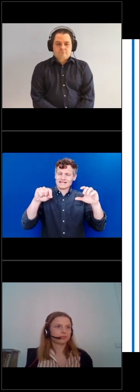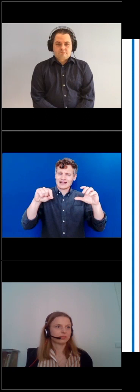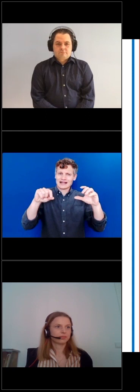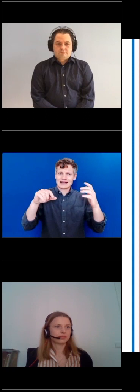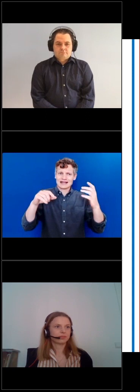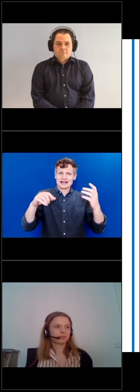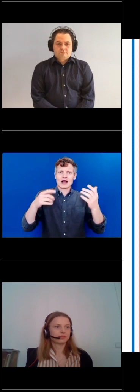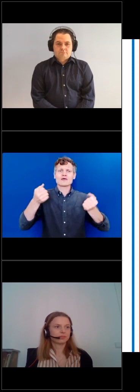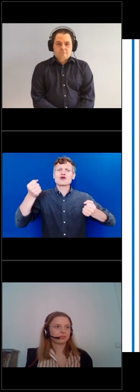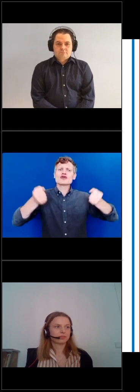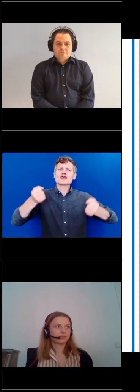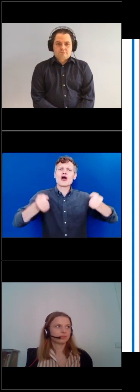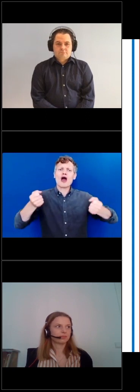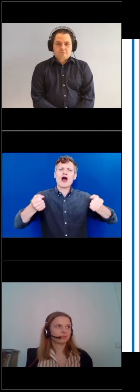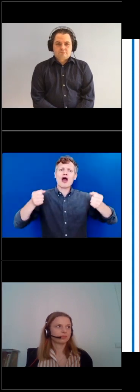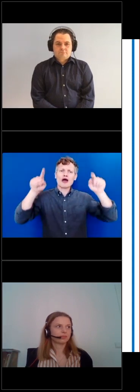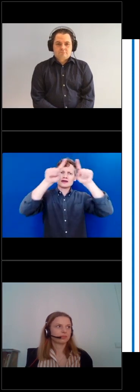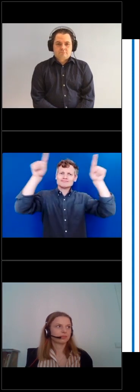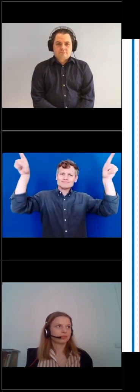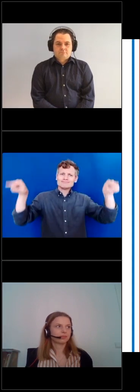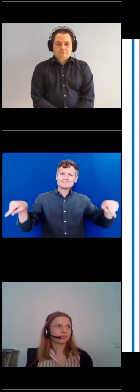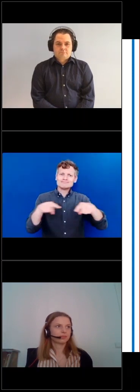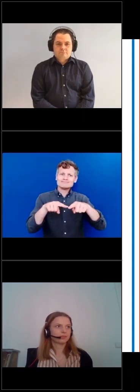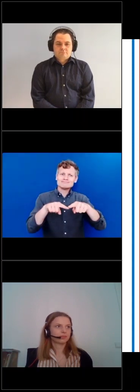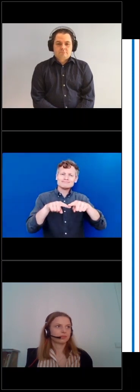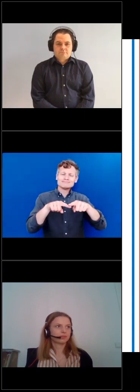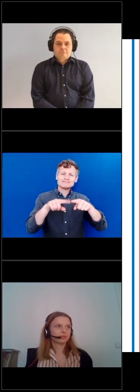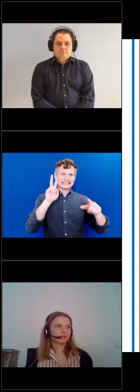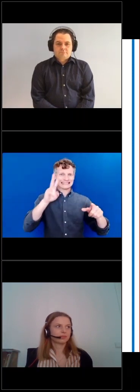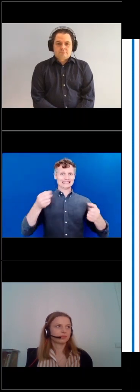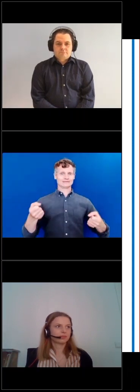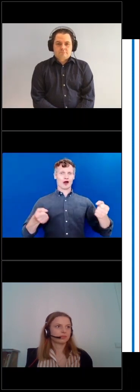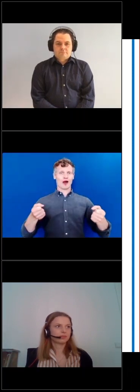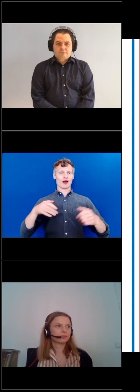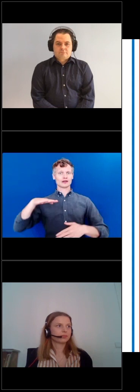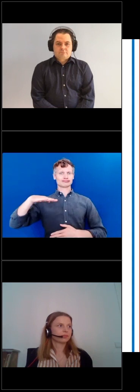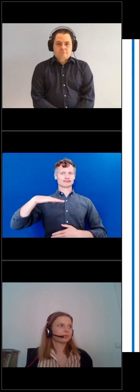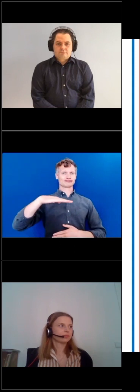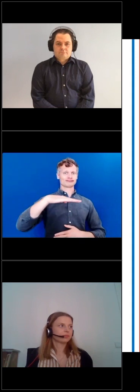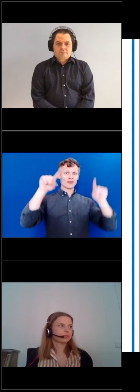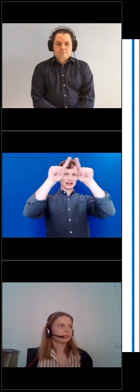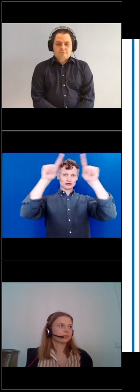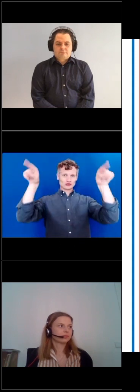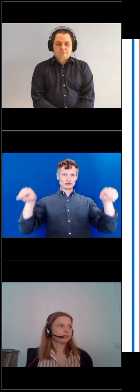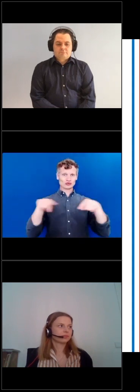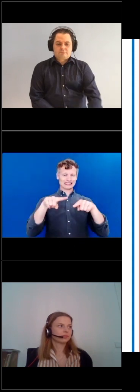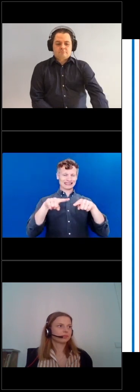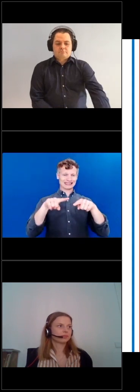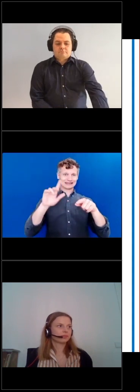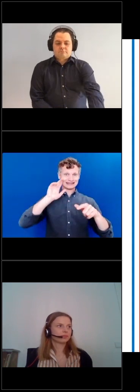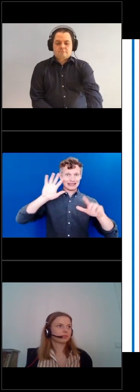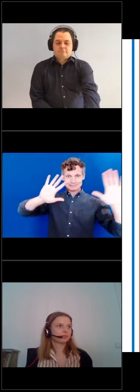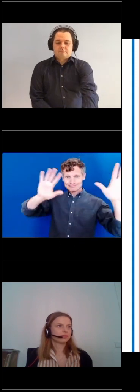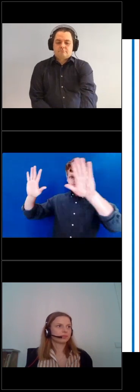as part of our advocacy. This raised and then now in still very